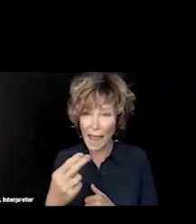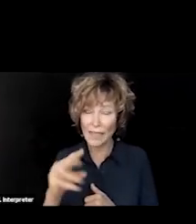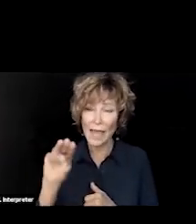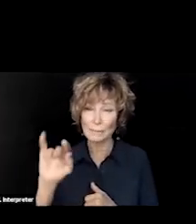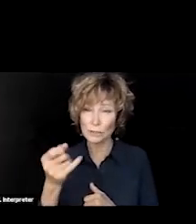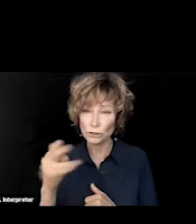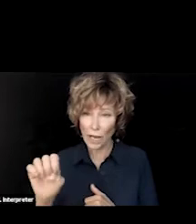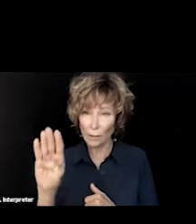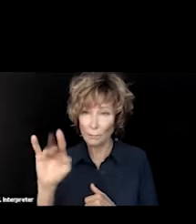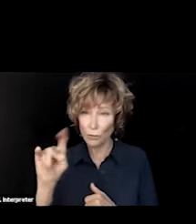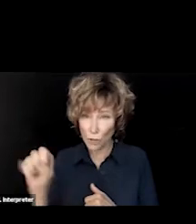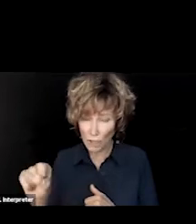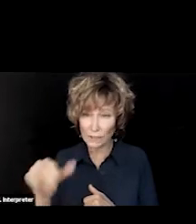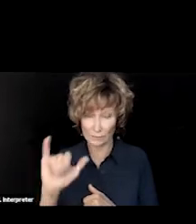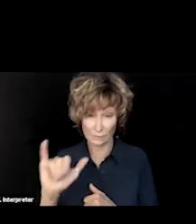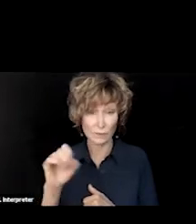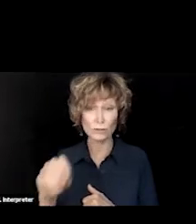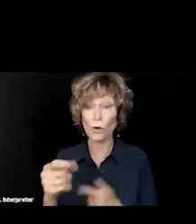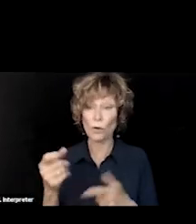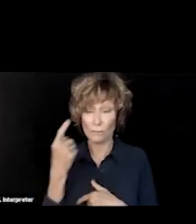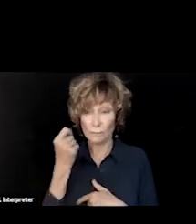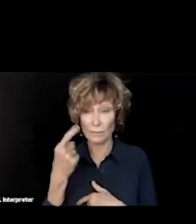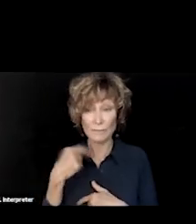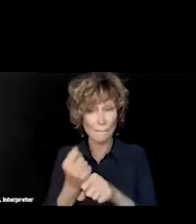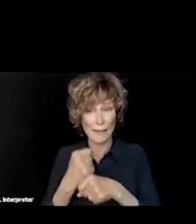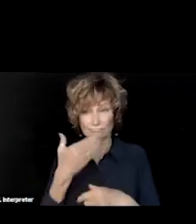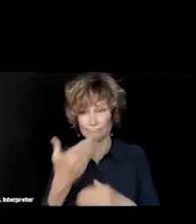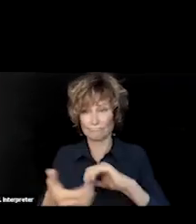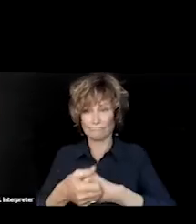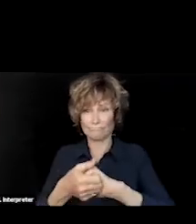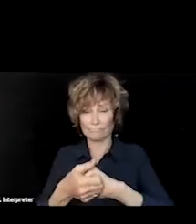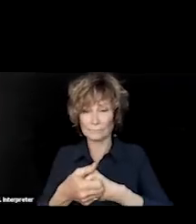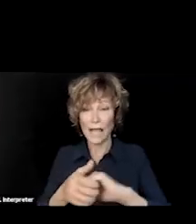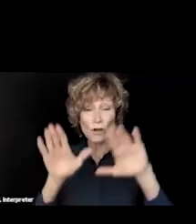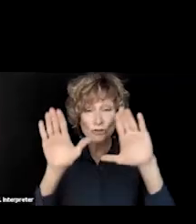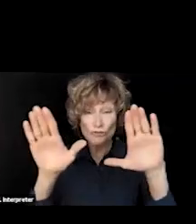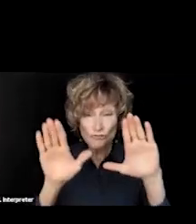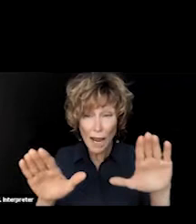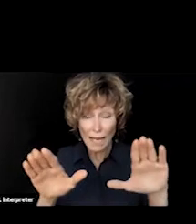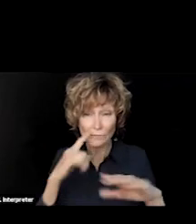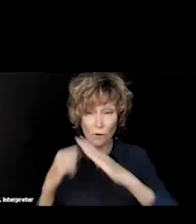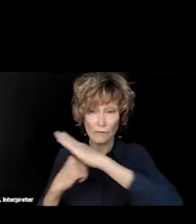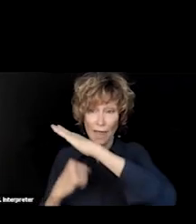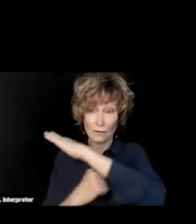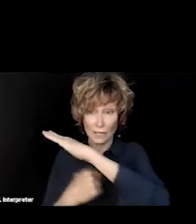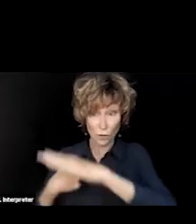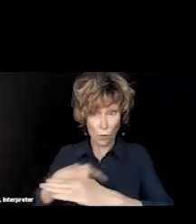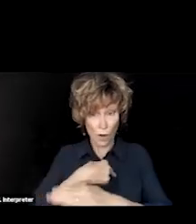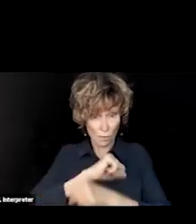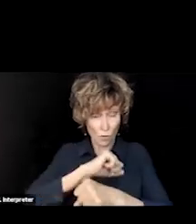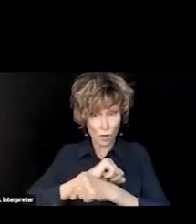new practices locally for family partnerships. That's a great foundation for the work we will be doing.